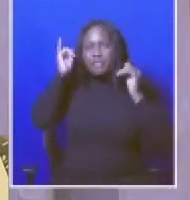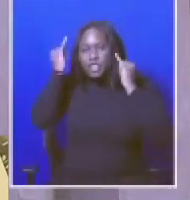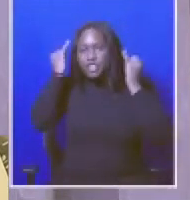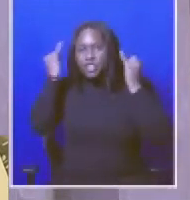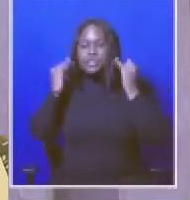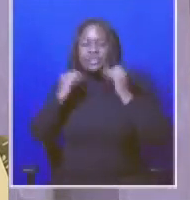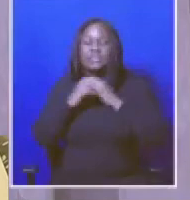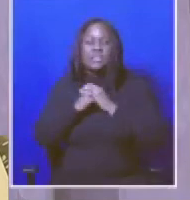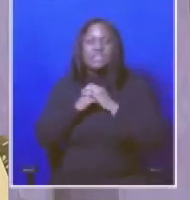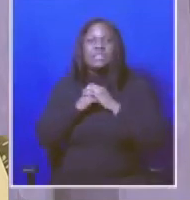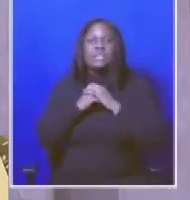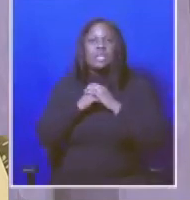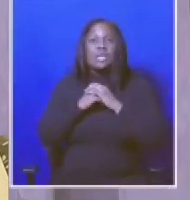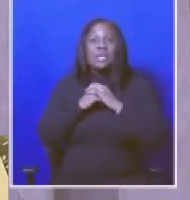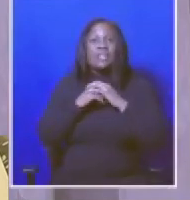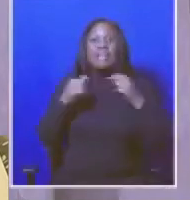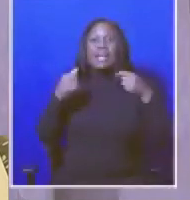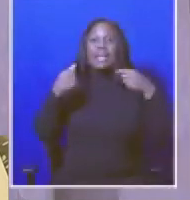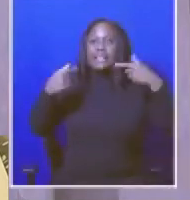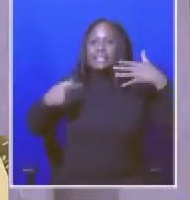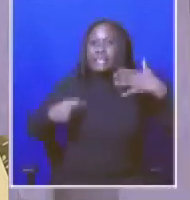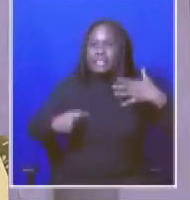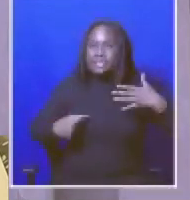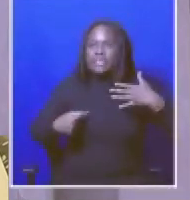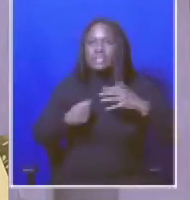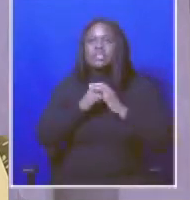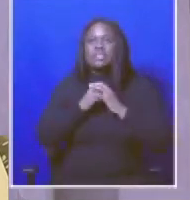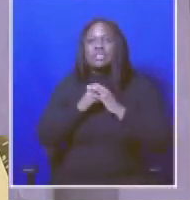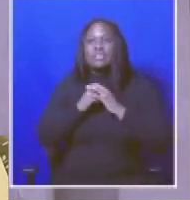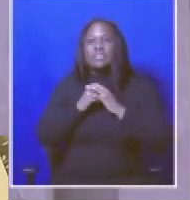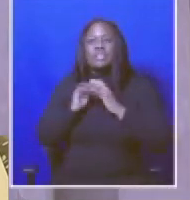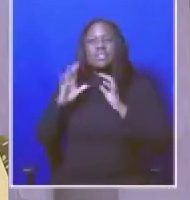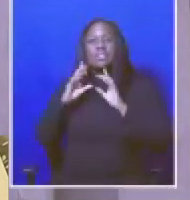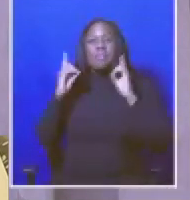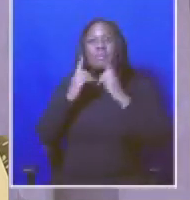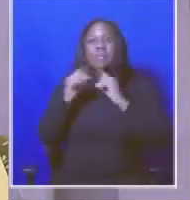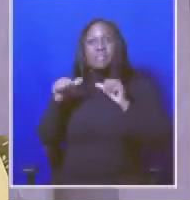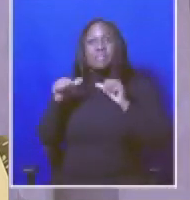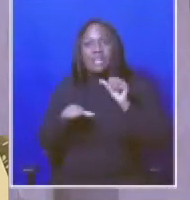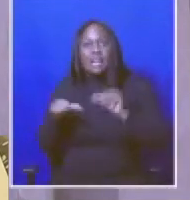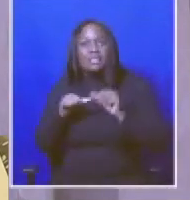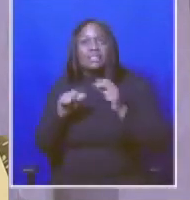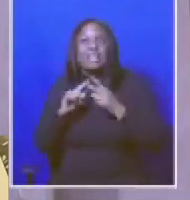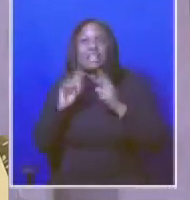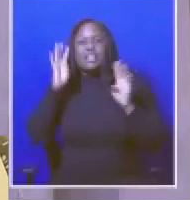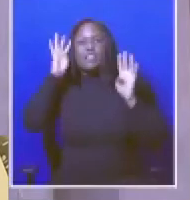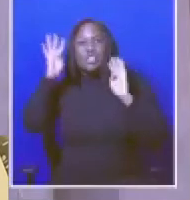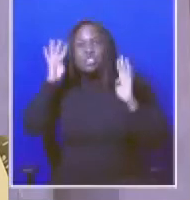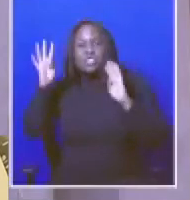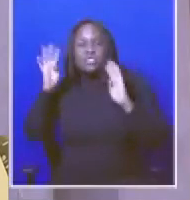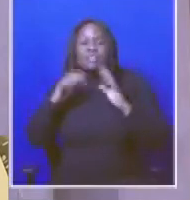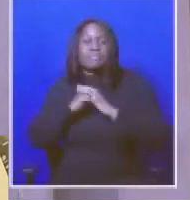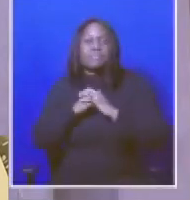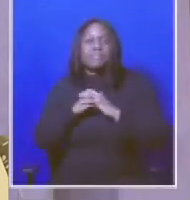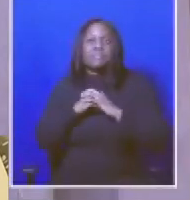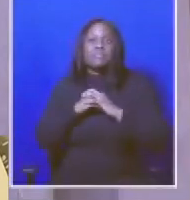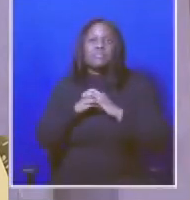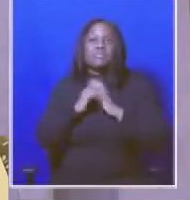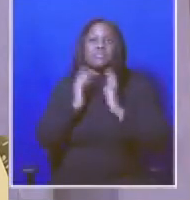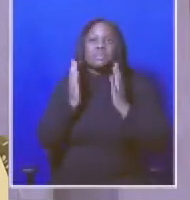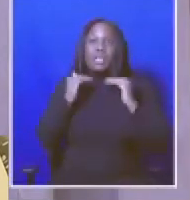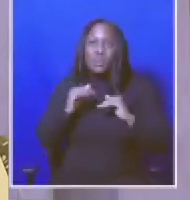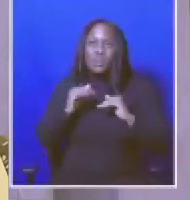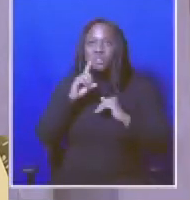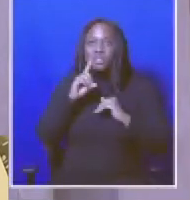index, harnessing solutions developed by departments of science and innovation, and submit DDM